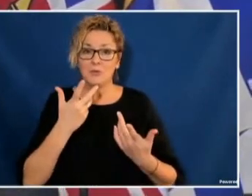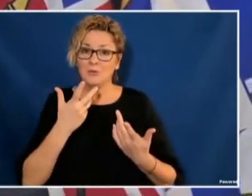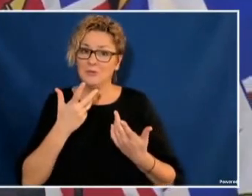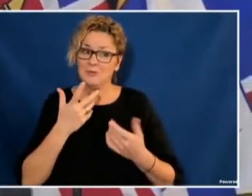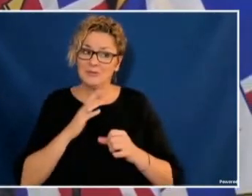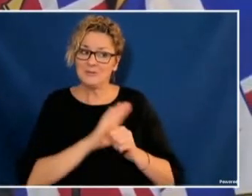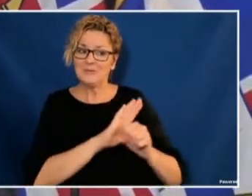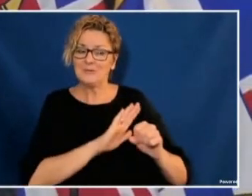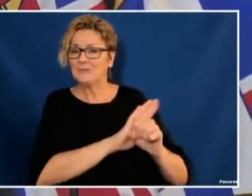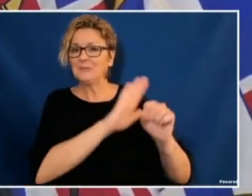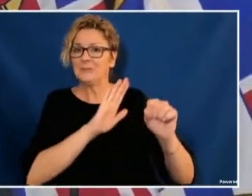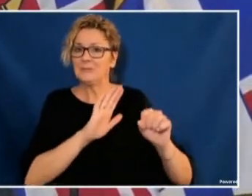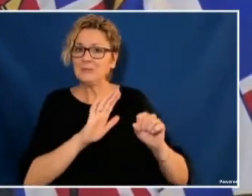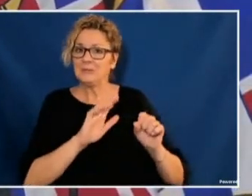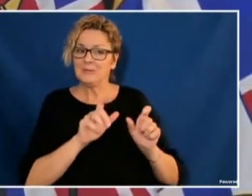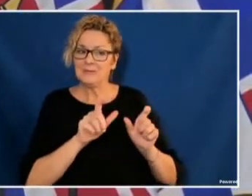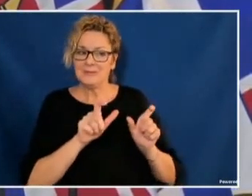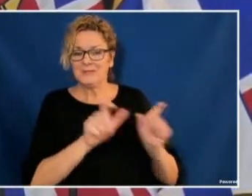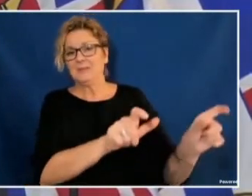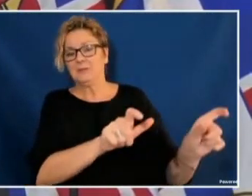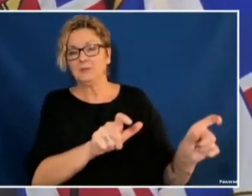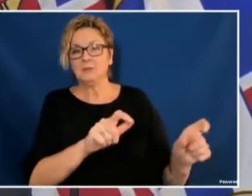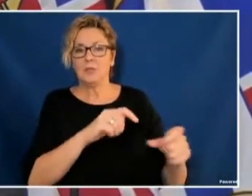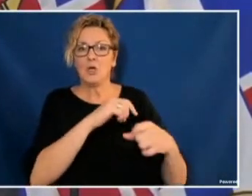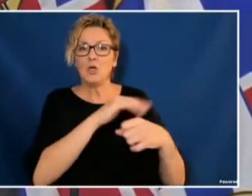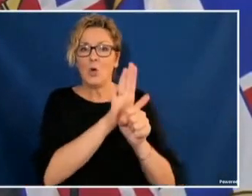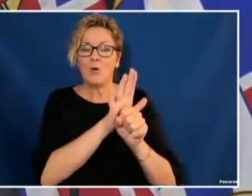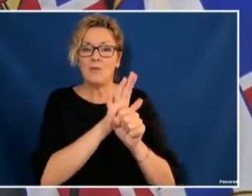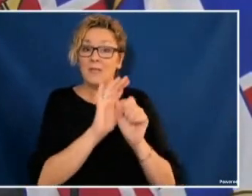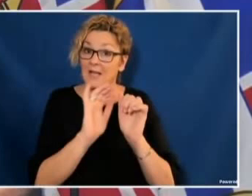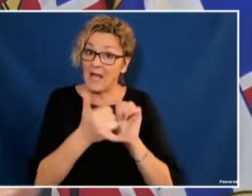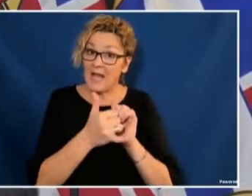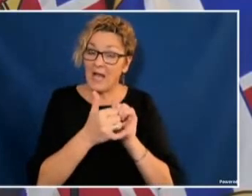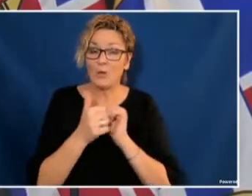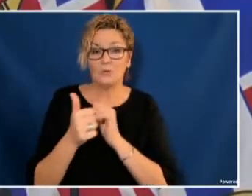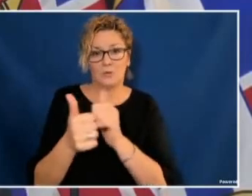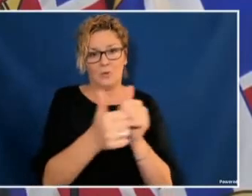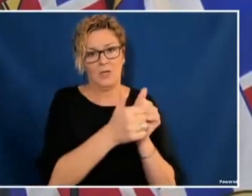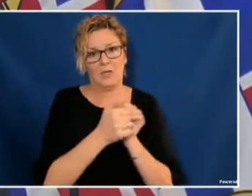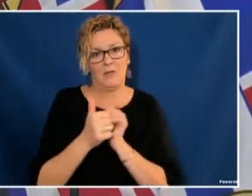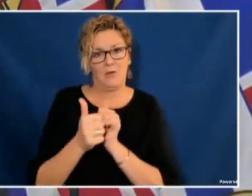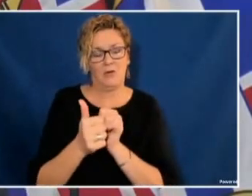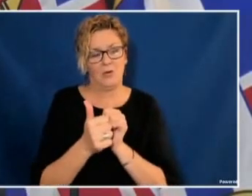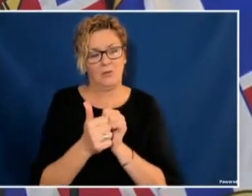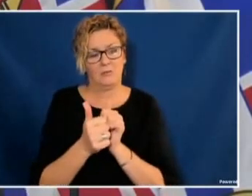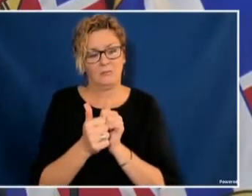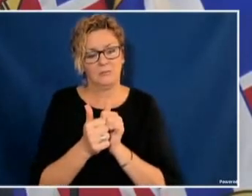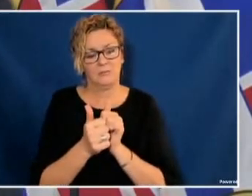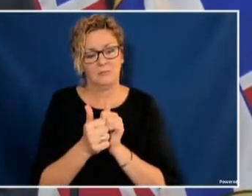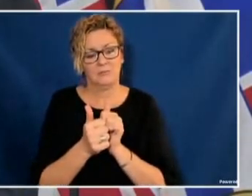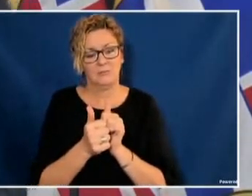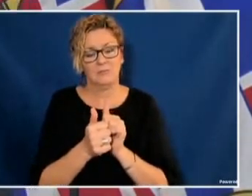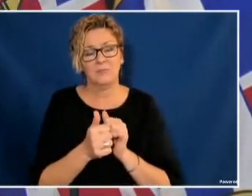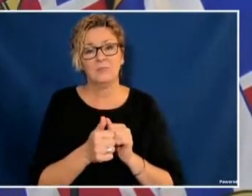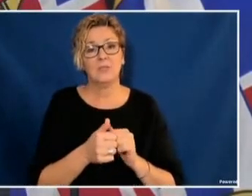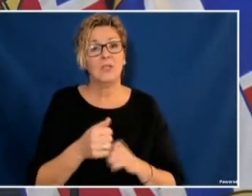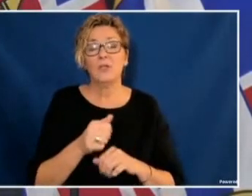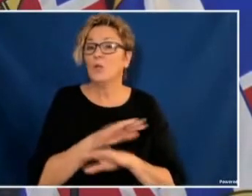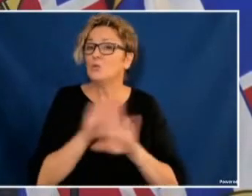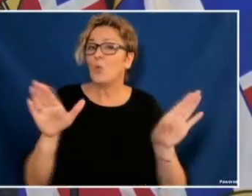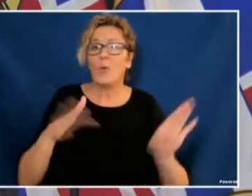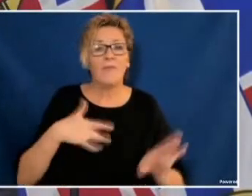Thank you very much, Dr. Henry, and I wanted to add on behalf of the Premier, I think of everyone in the province, to express